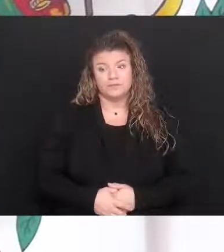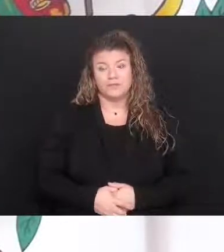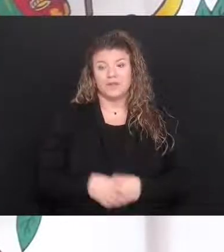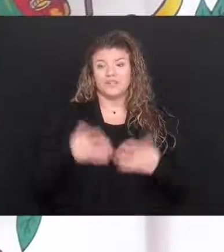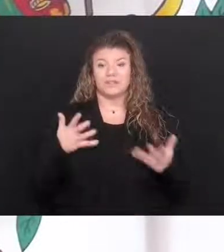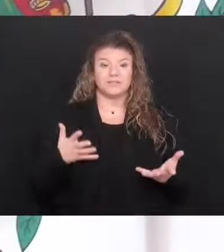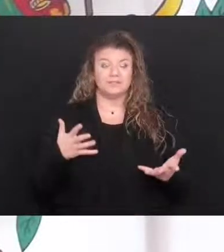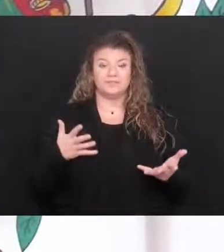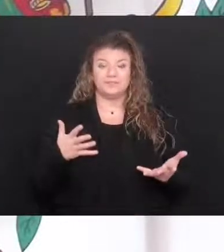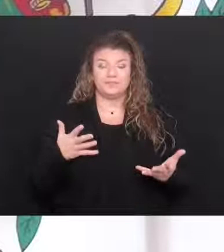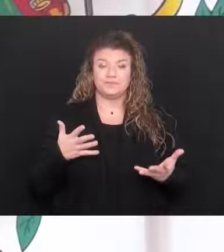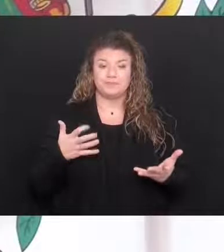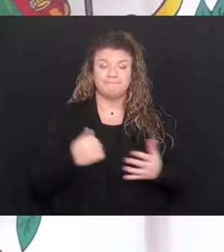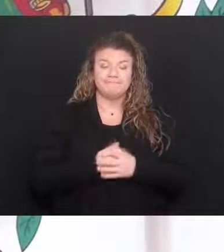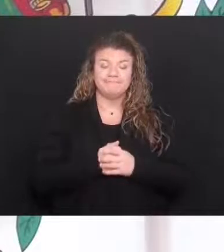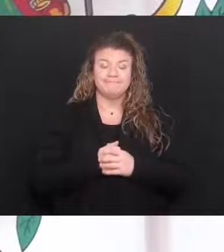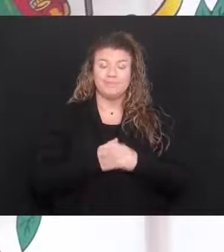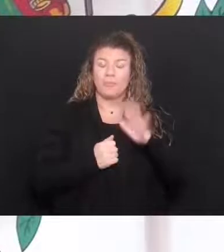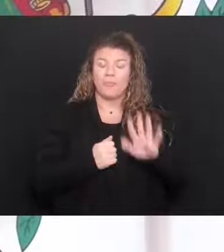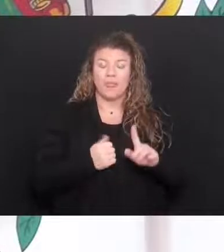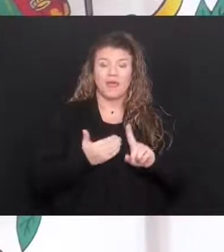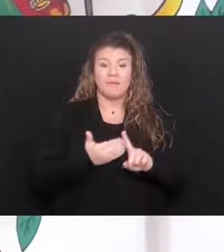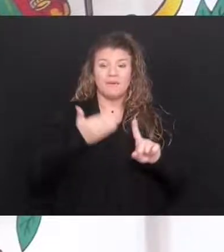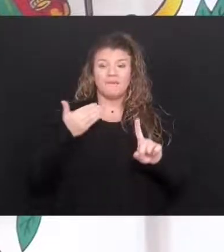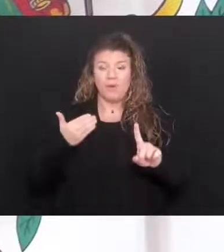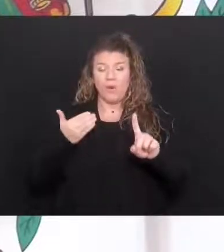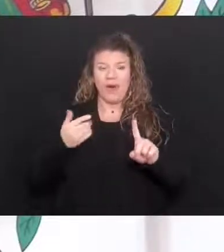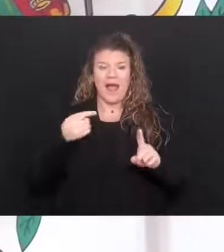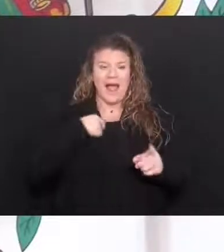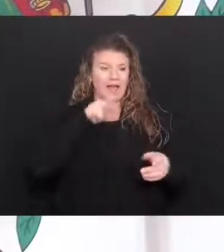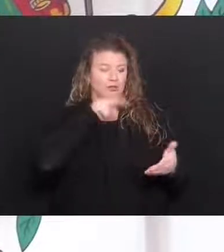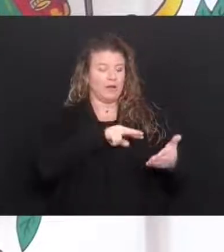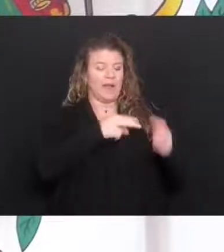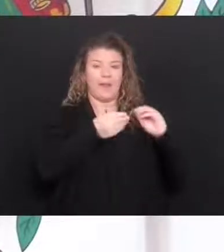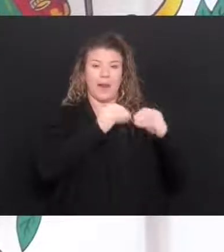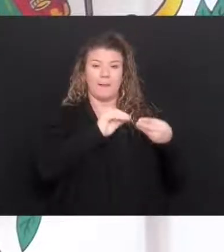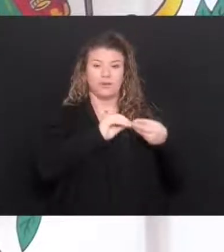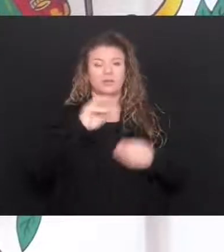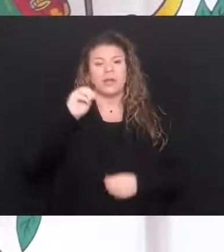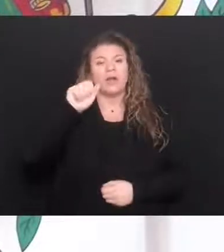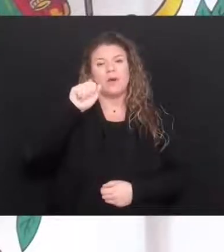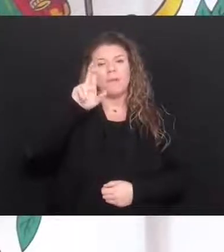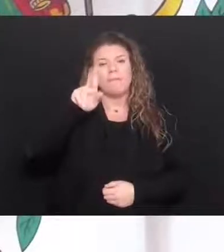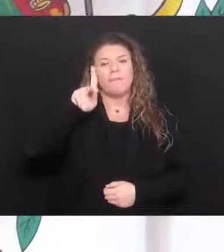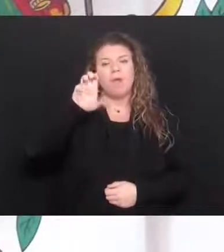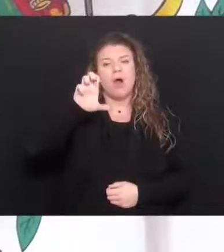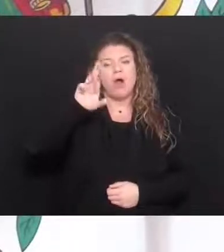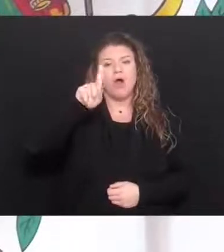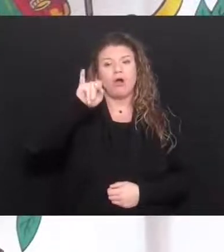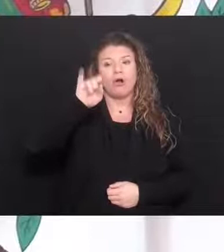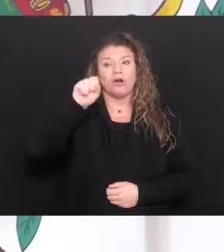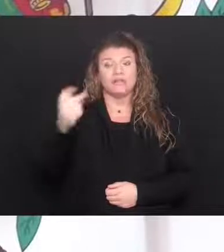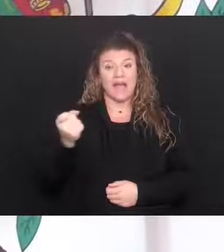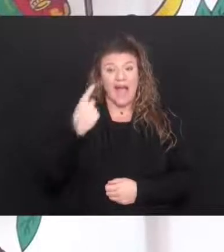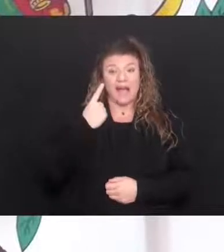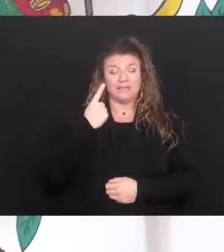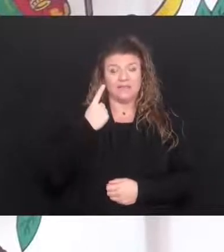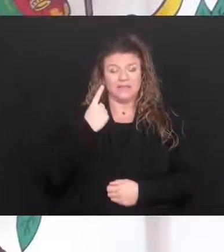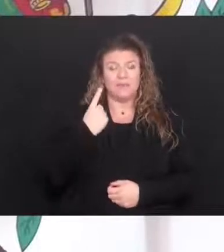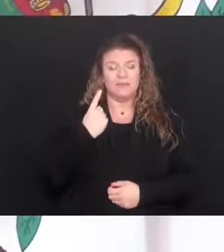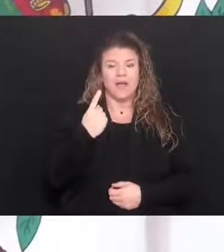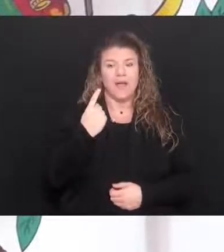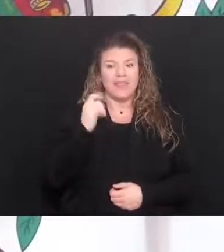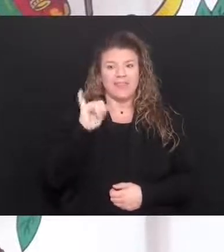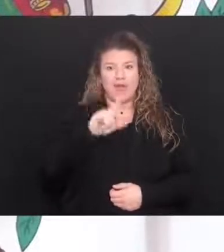Just before I go through these numbers, you know, Mark Curtis asked this question. We've got it now, and maybe let's go to this chart